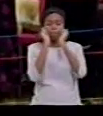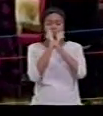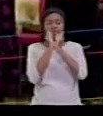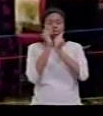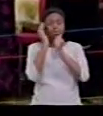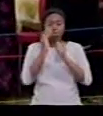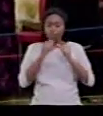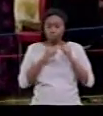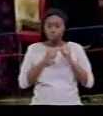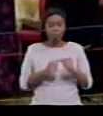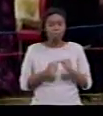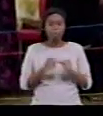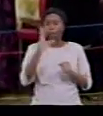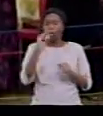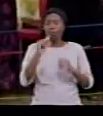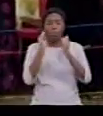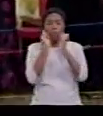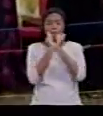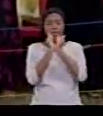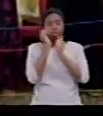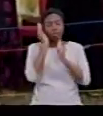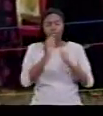No bondage will remain.